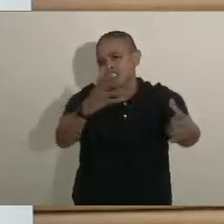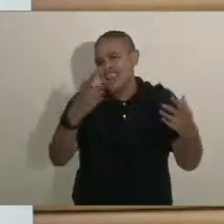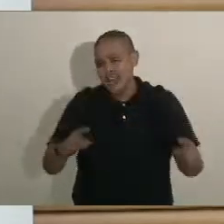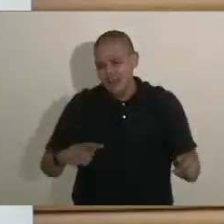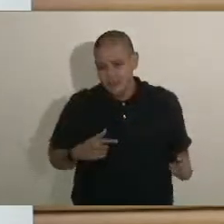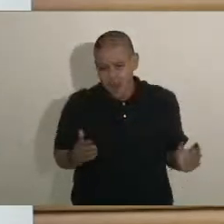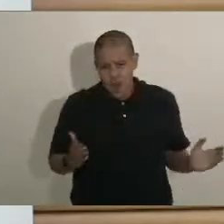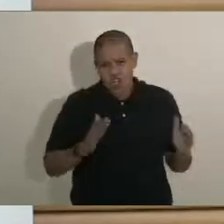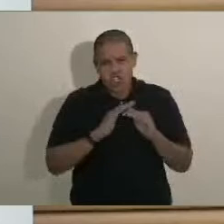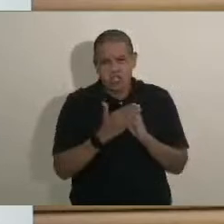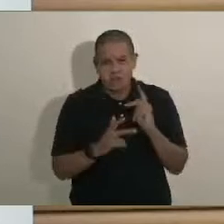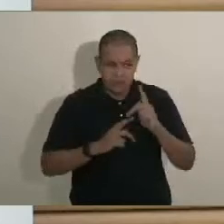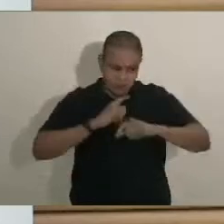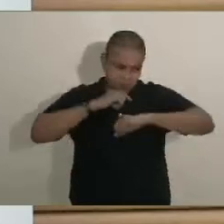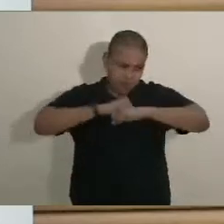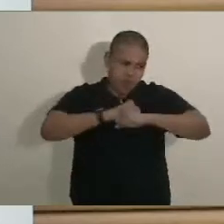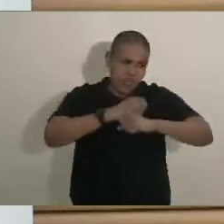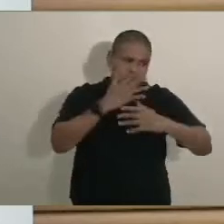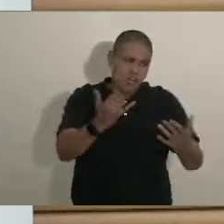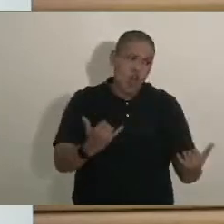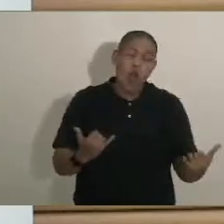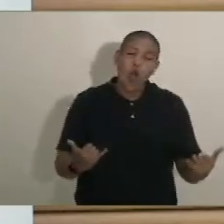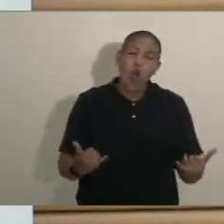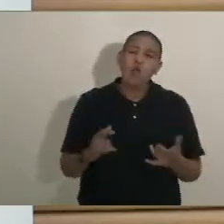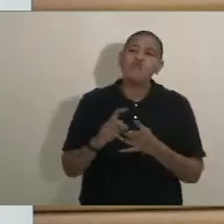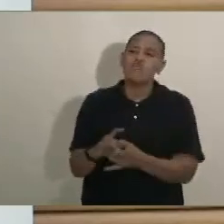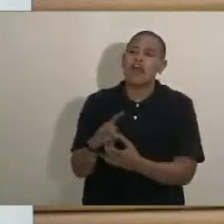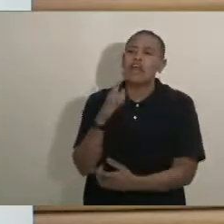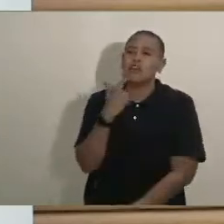encourage Jamaicans to be protected. Now on vaccinations,